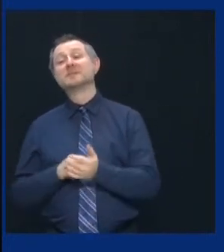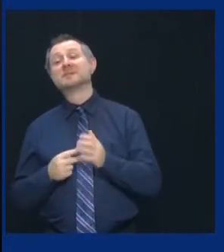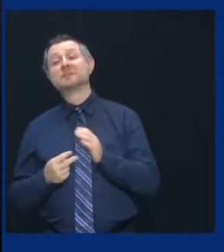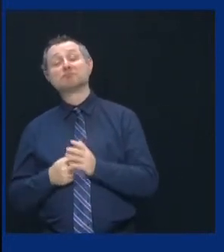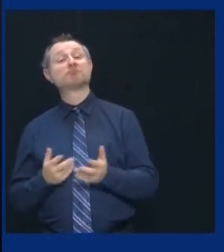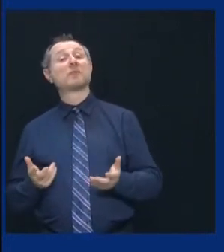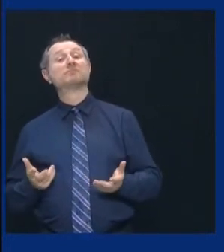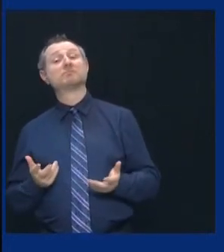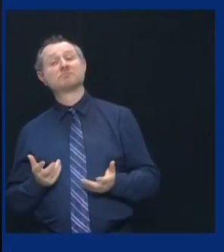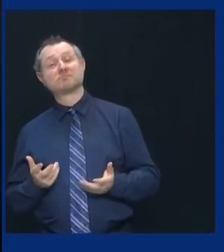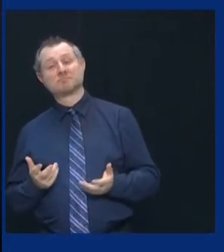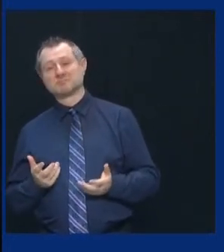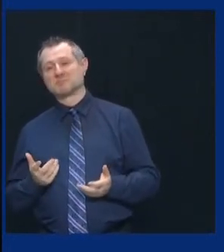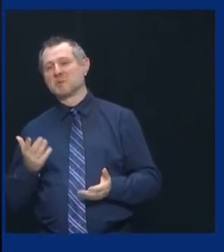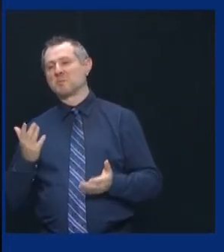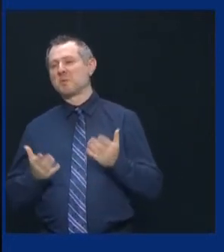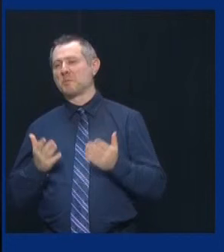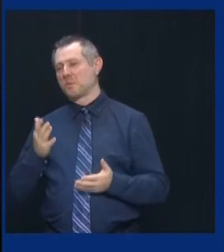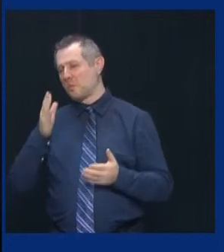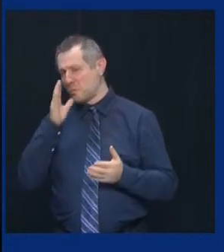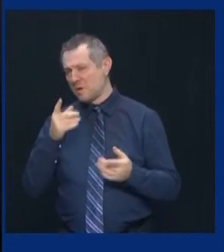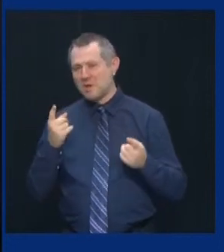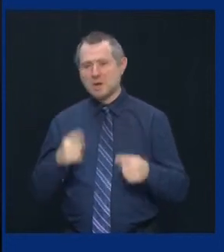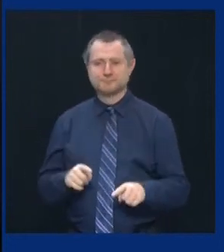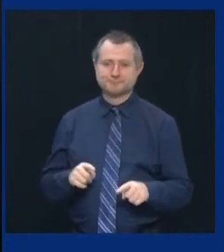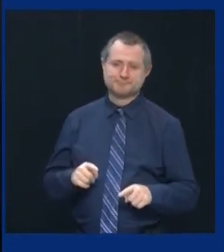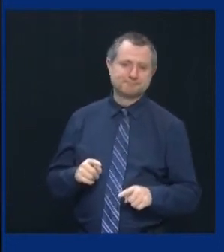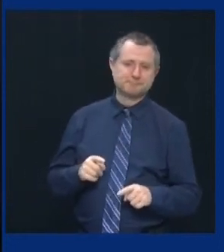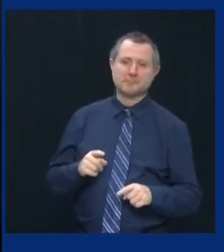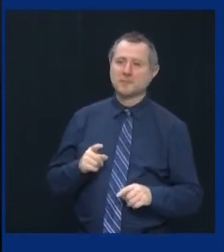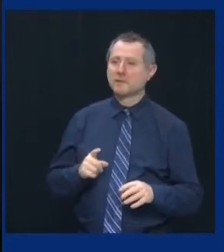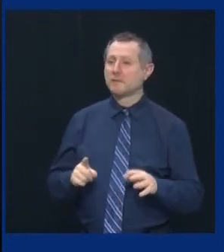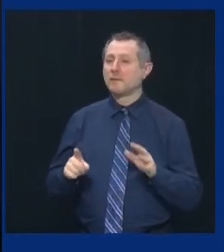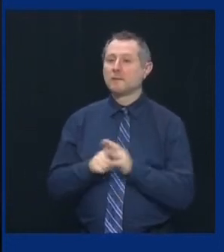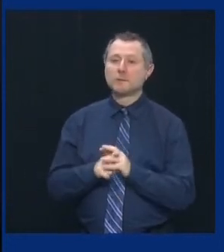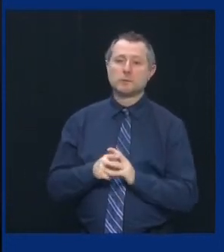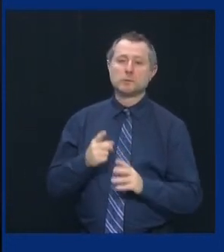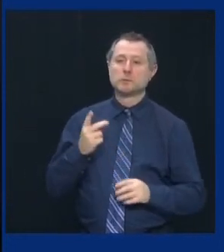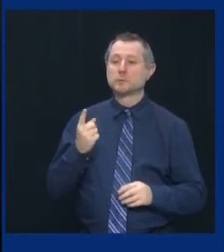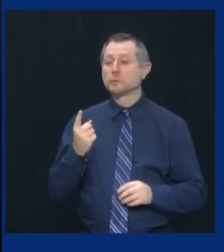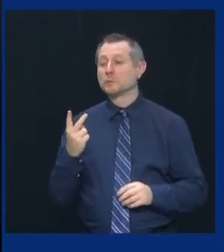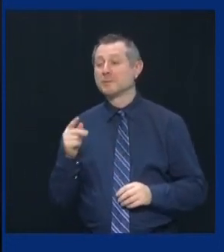You should expect that, the old expression, that